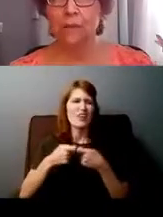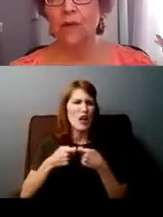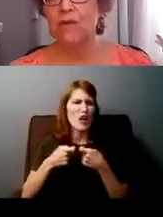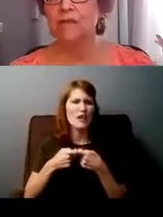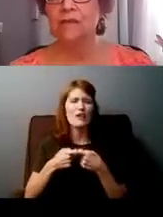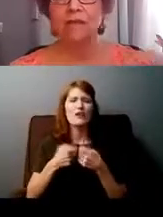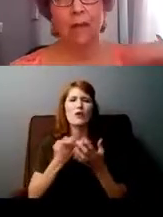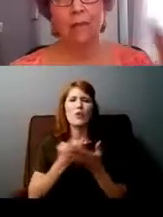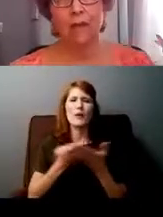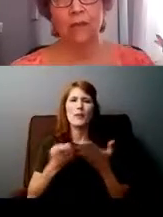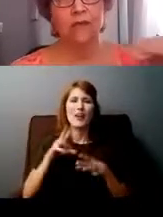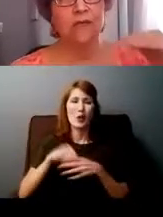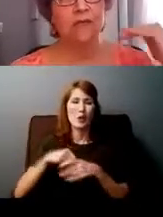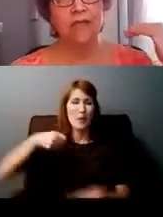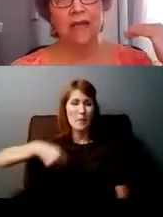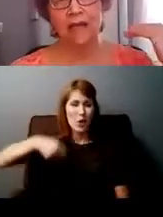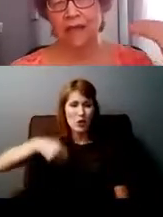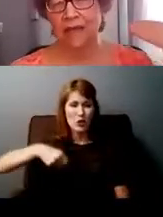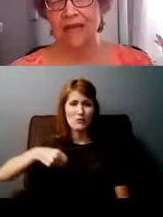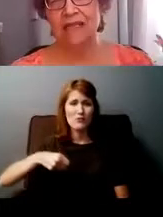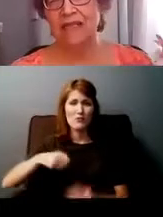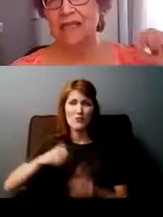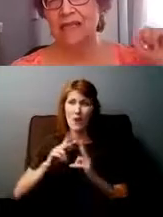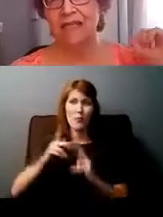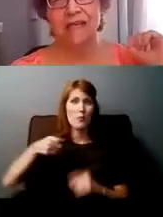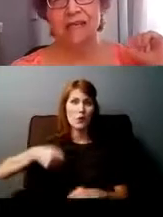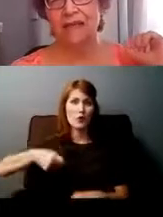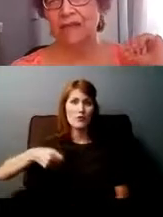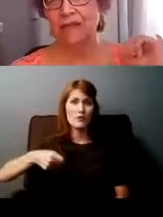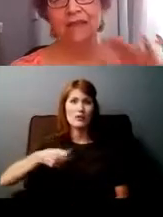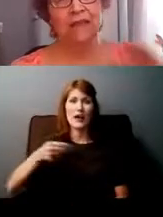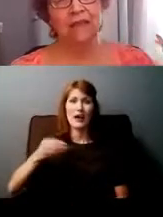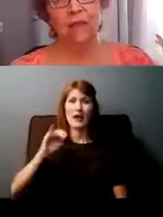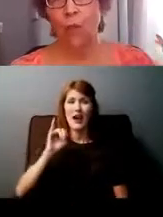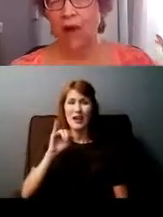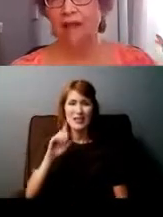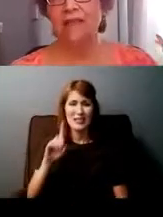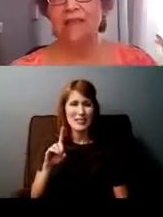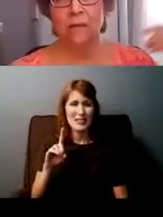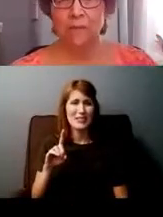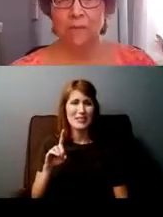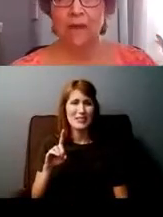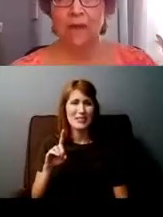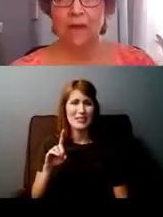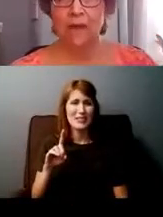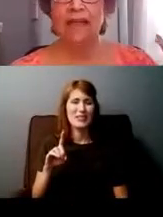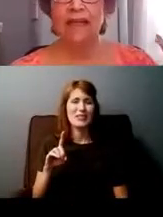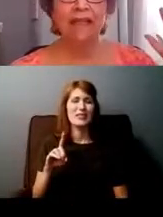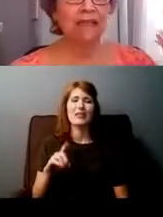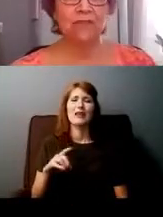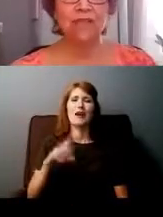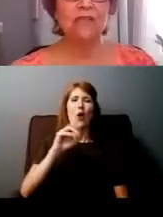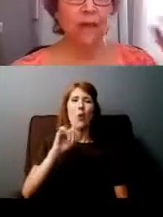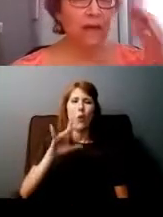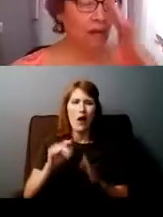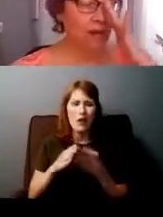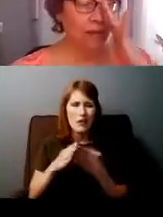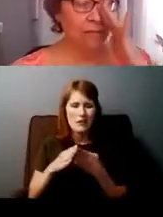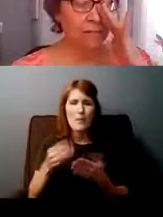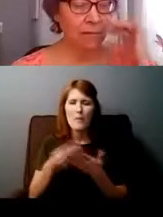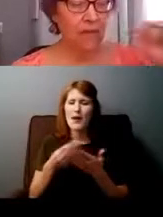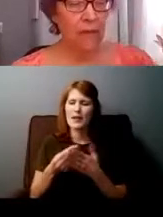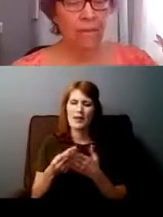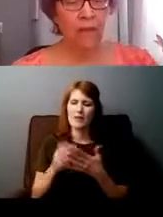a purse, a couple of purses, and IDs, and wallets, and money, and just about